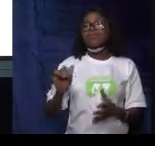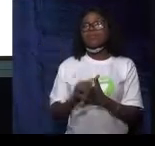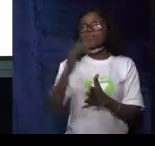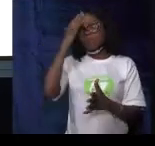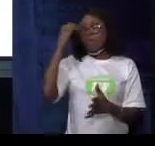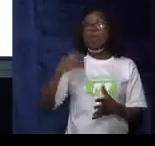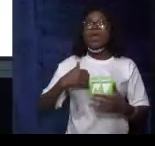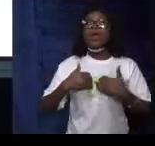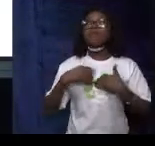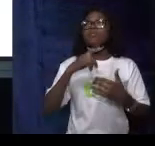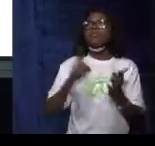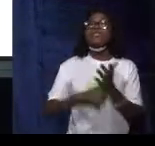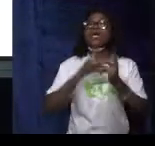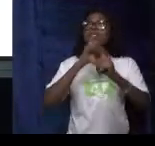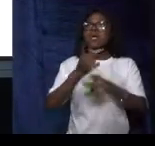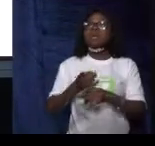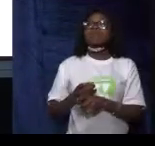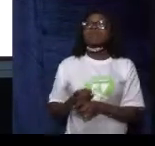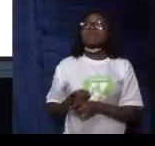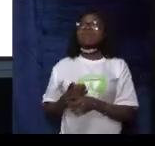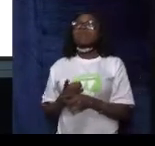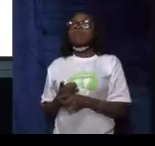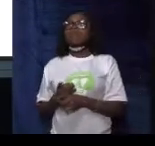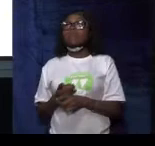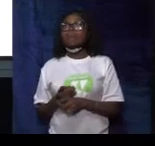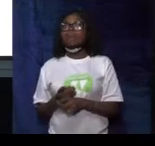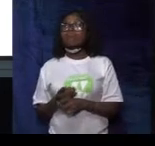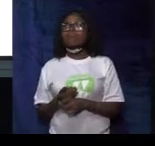why we get this answer, my friend.